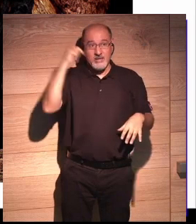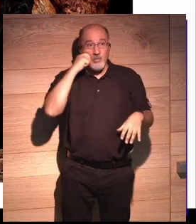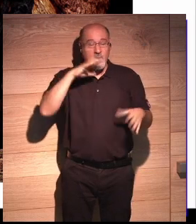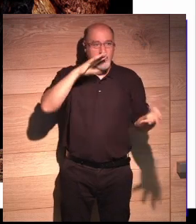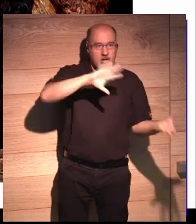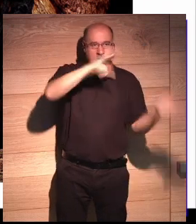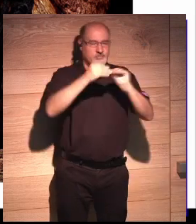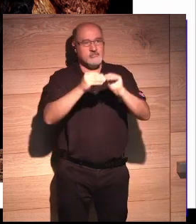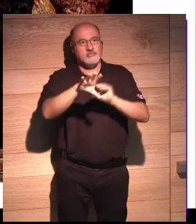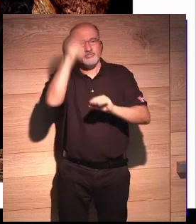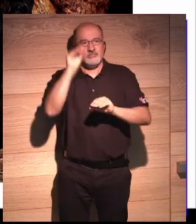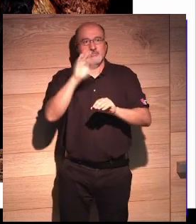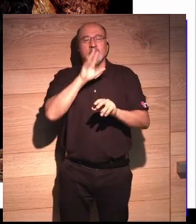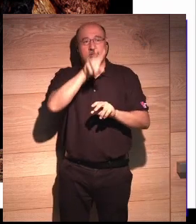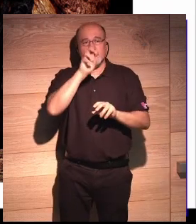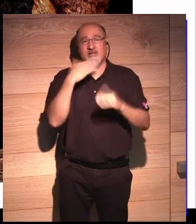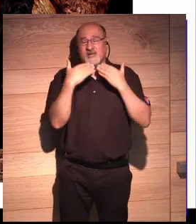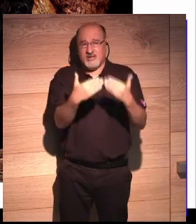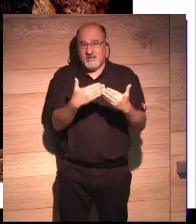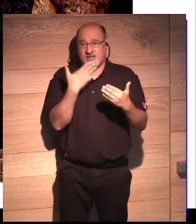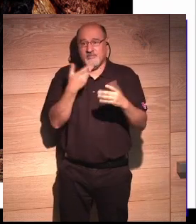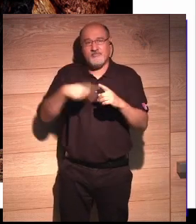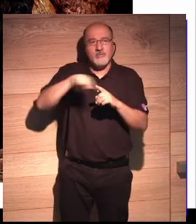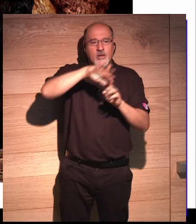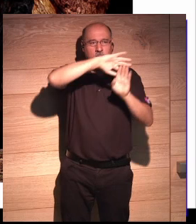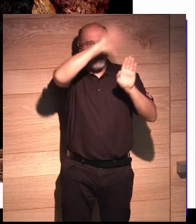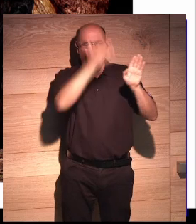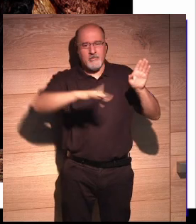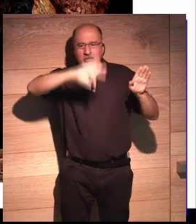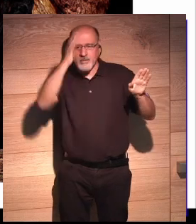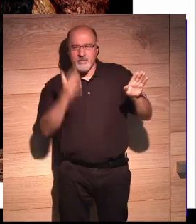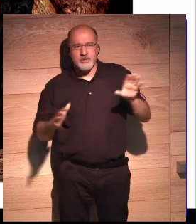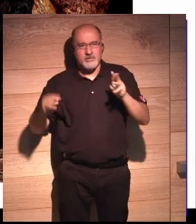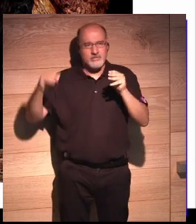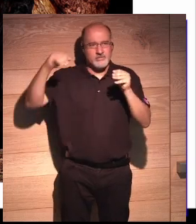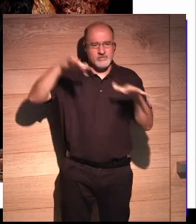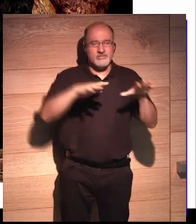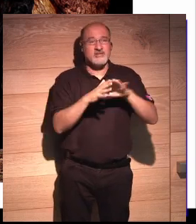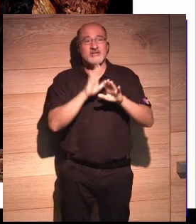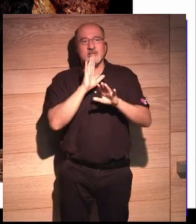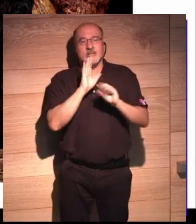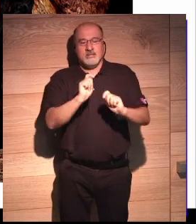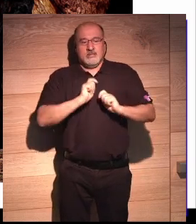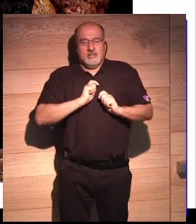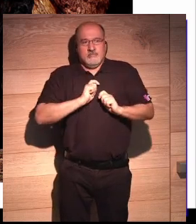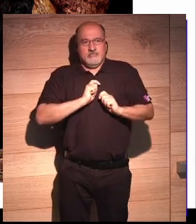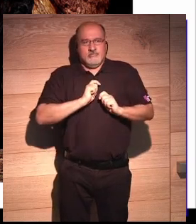something is synthetic. And so when working with scent, it's incredible how sensitive and acute